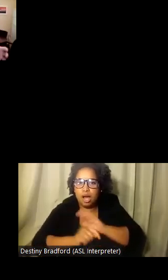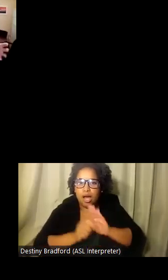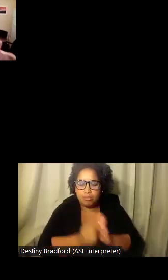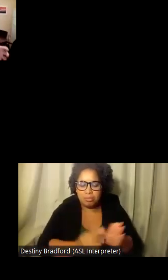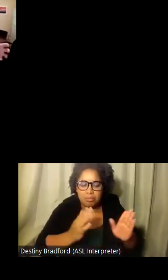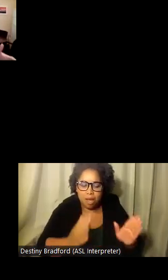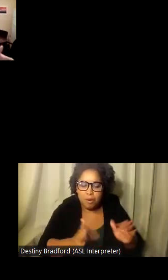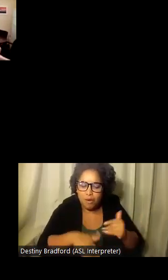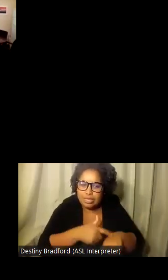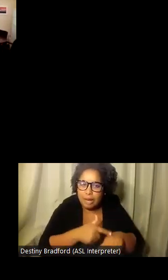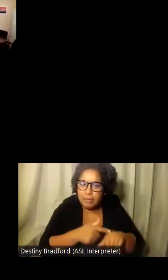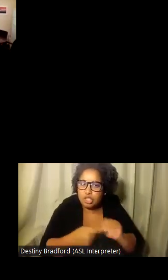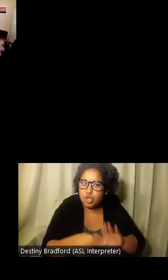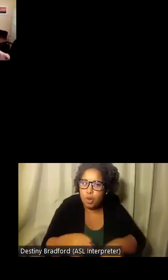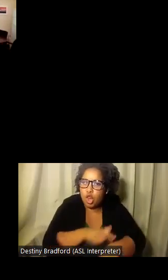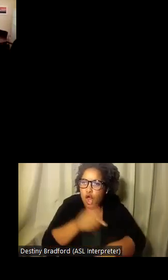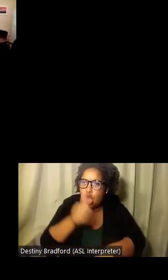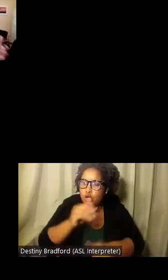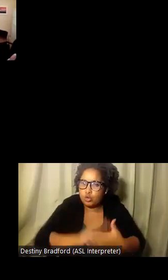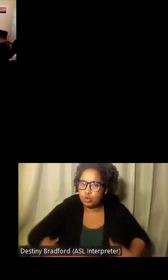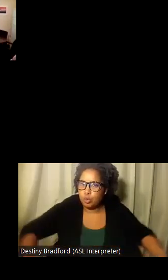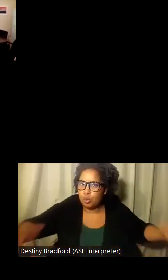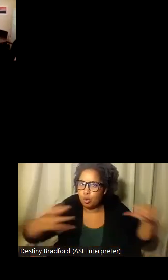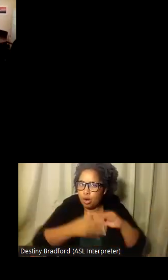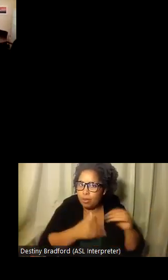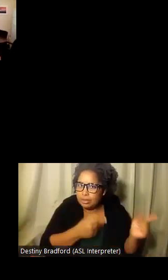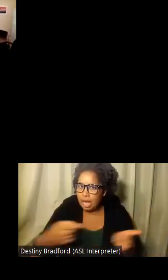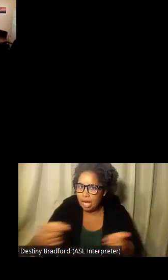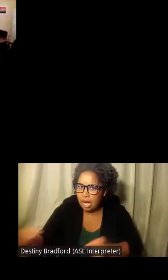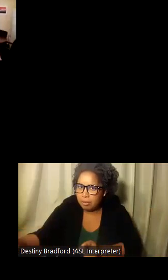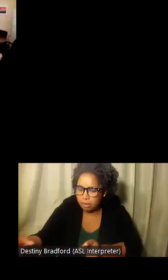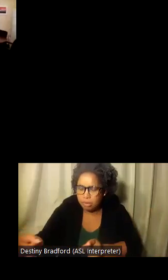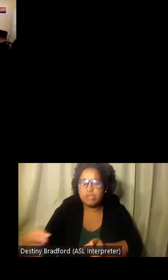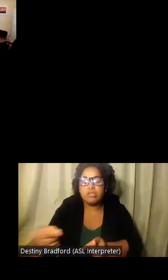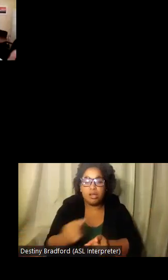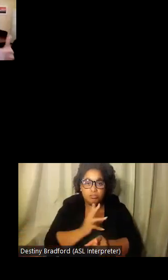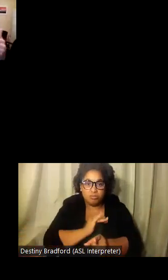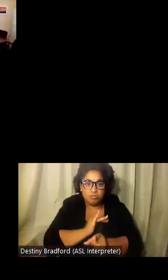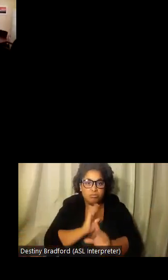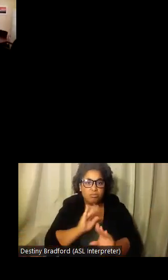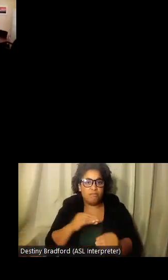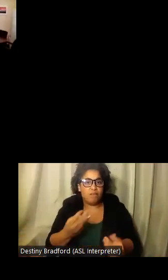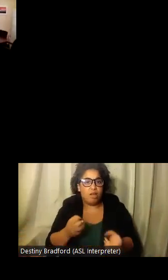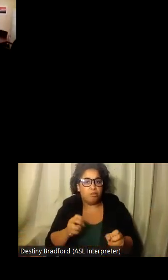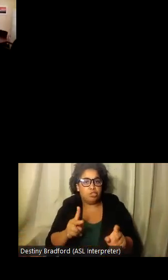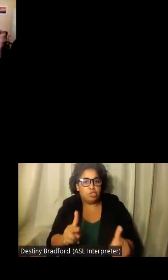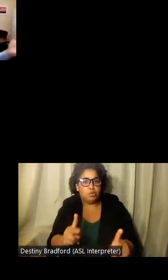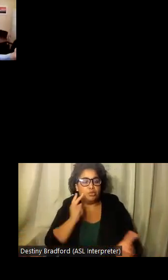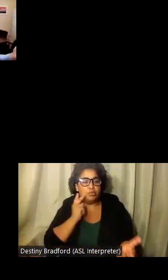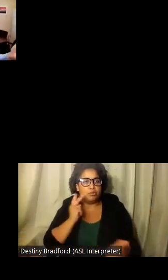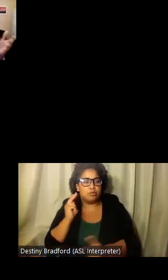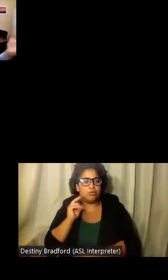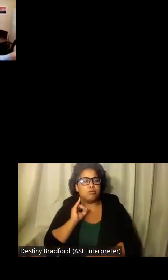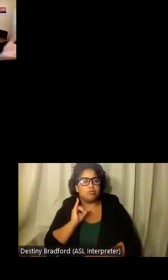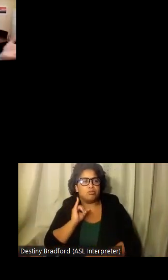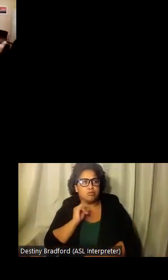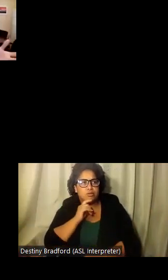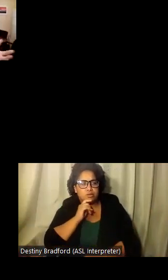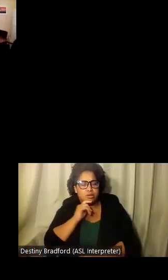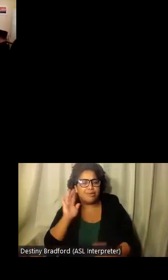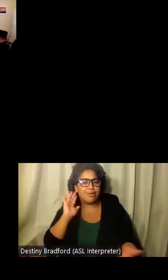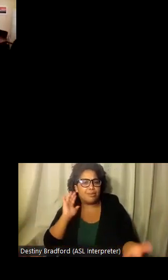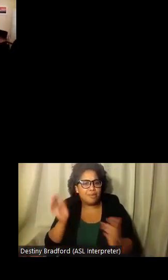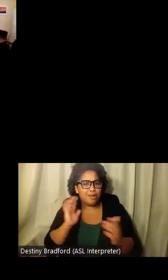start to tell a longer story about what's going on, what's taking place, and it gives us the opportunity to take a look back and compare